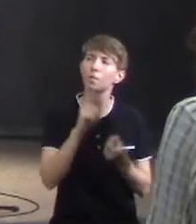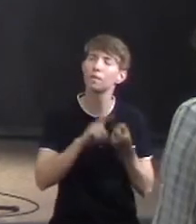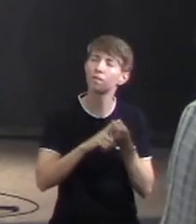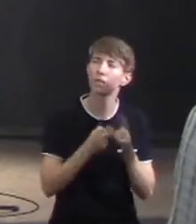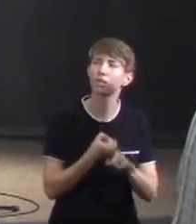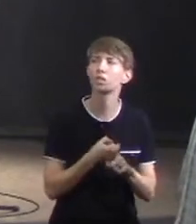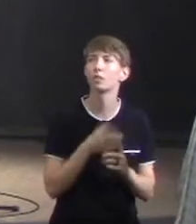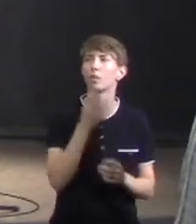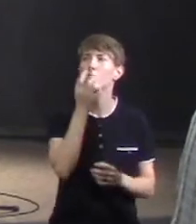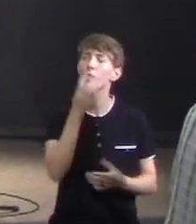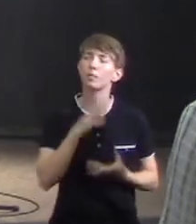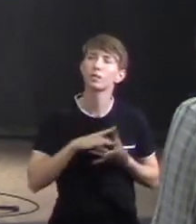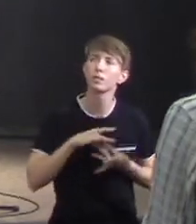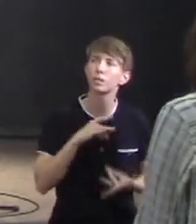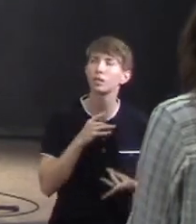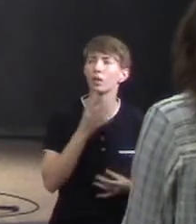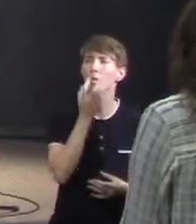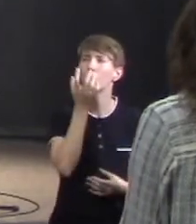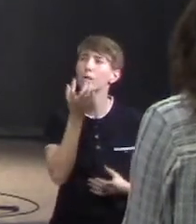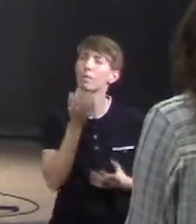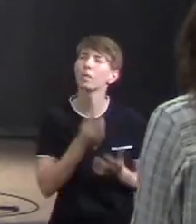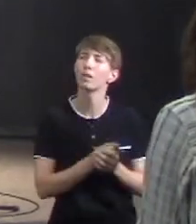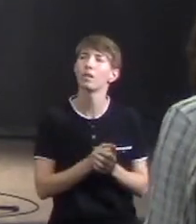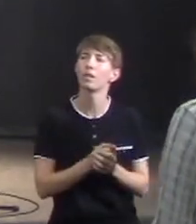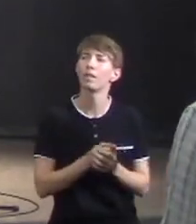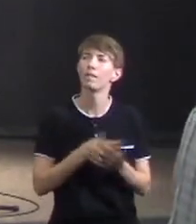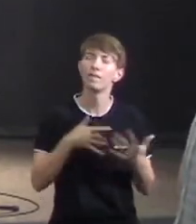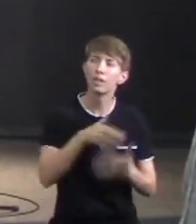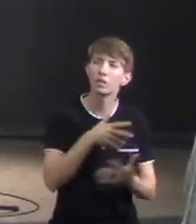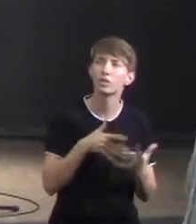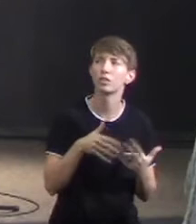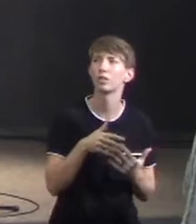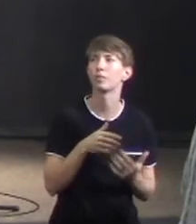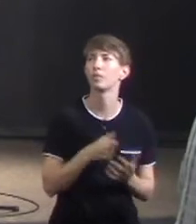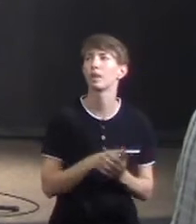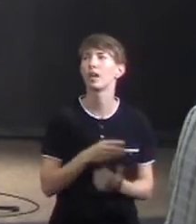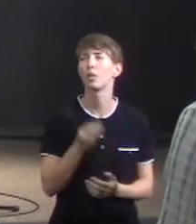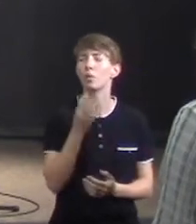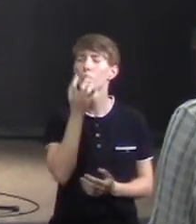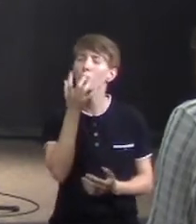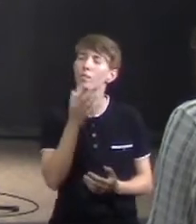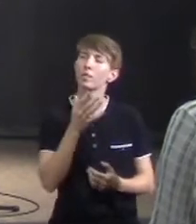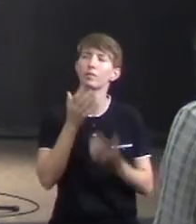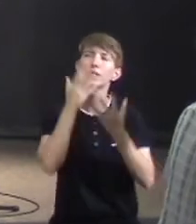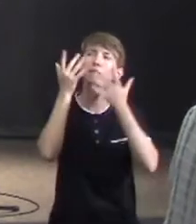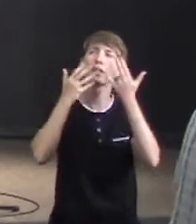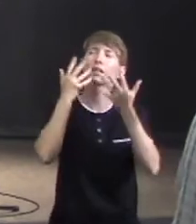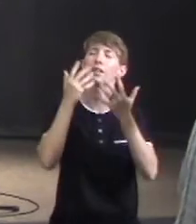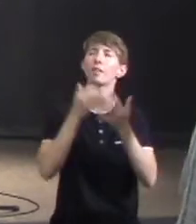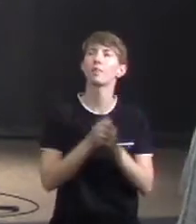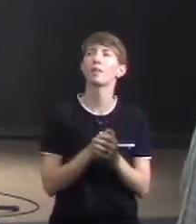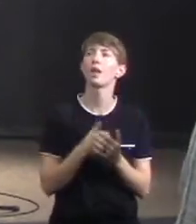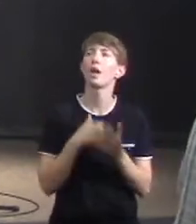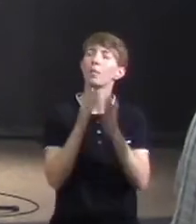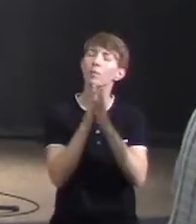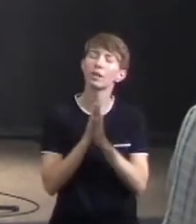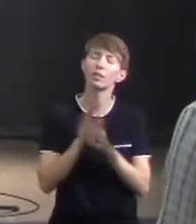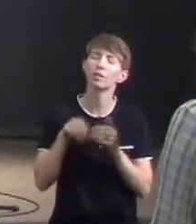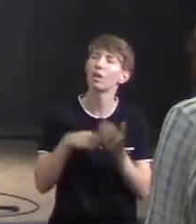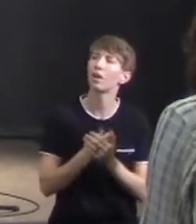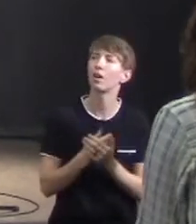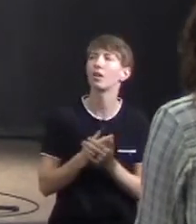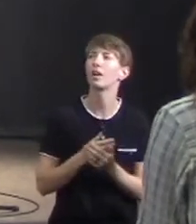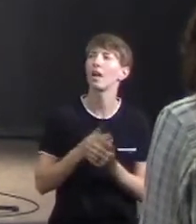your spirit, warmth of fellowship, and warmth of singing, Lord. I pray this all in your son's name.